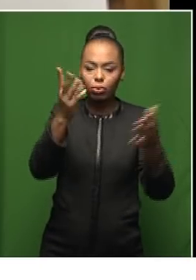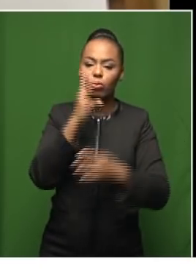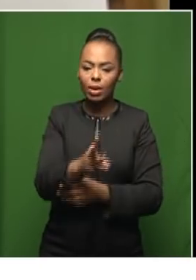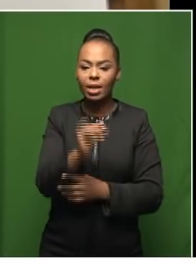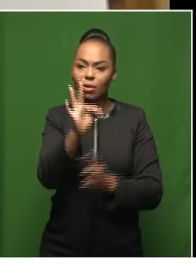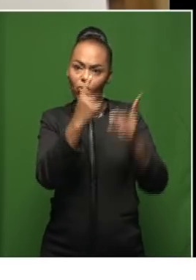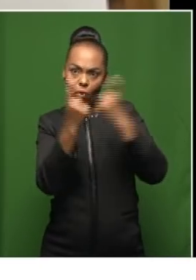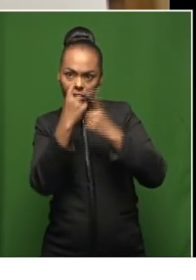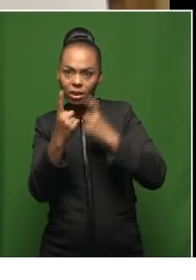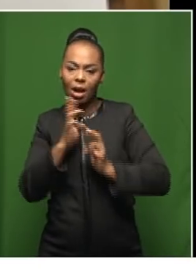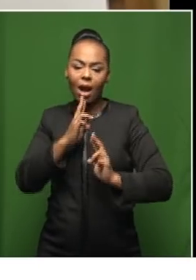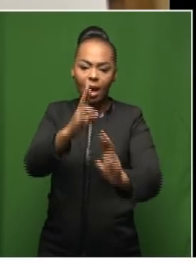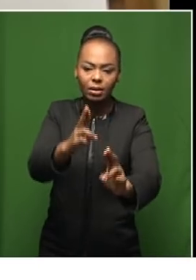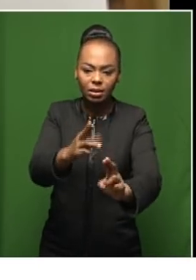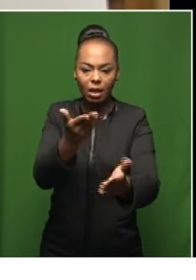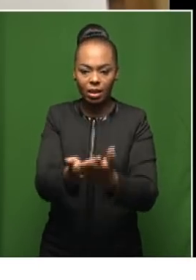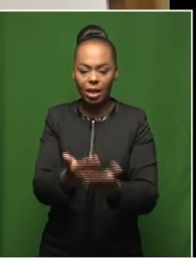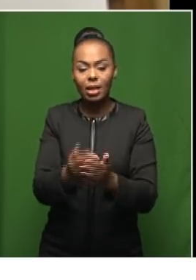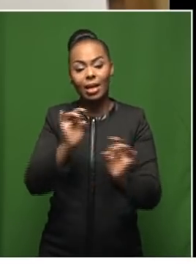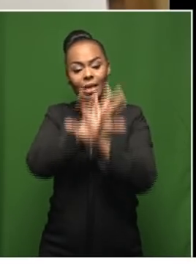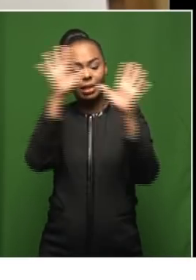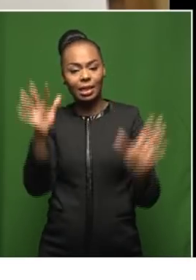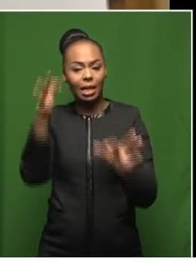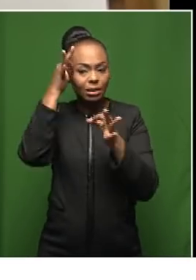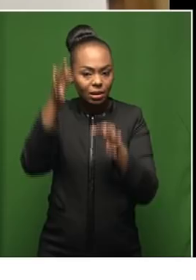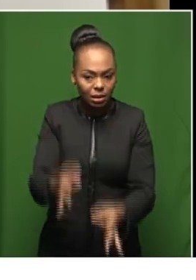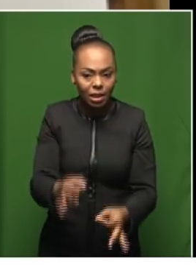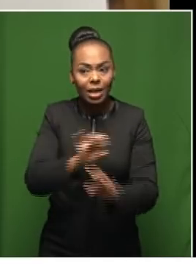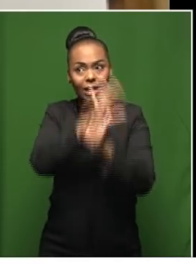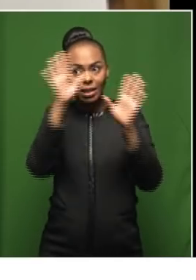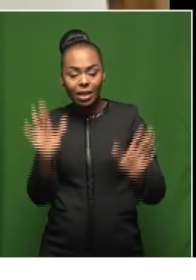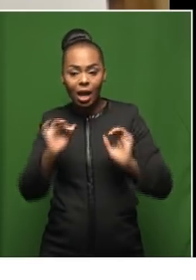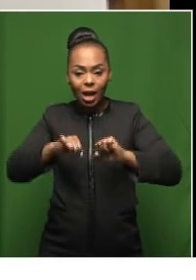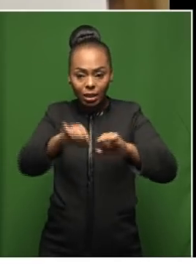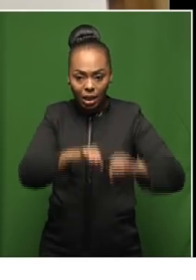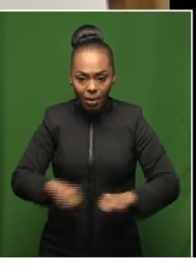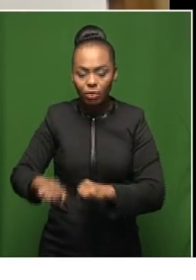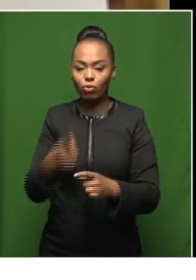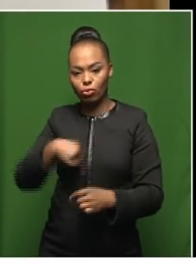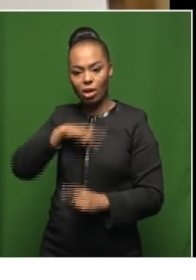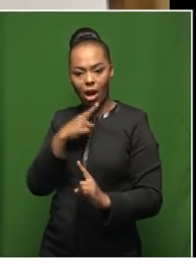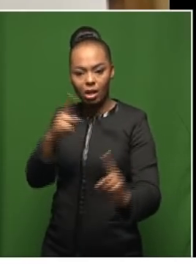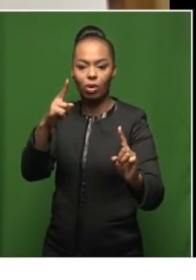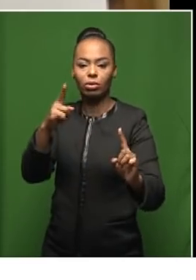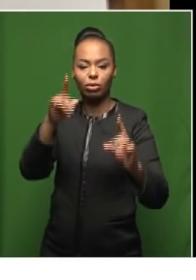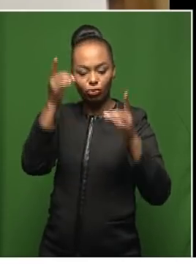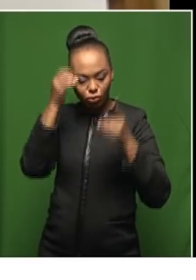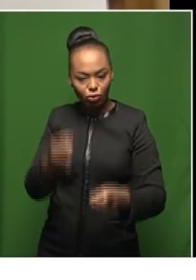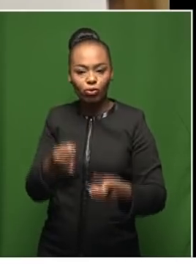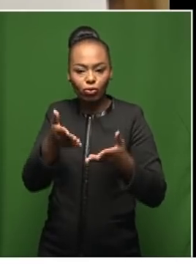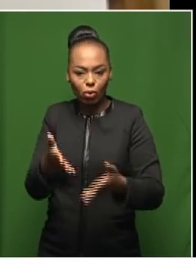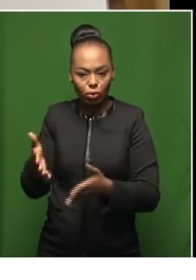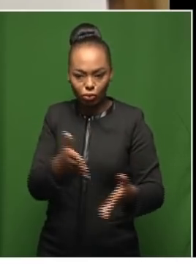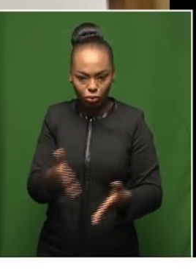be able to answer them. When there is clear decisions, when there are clear agreements, we must even announce that those decisions have been done. In this